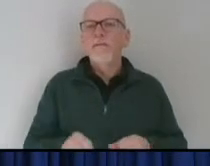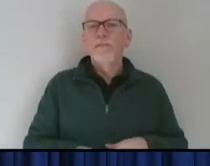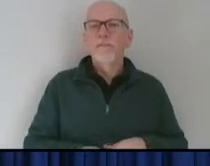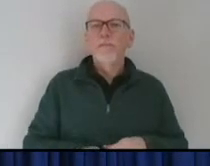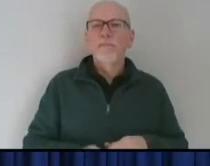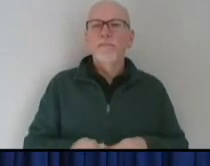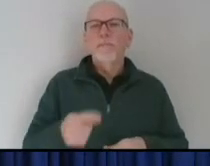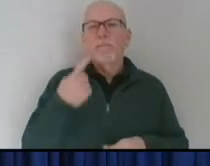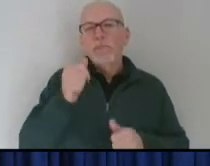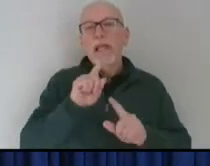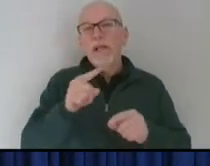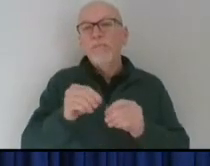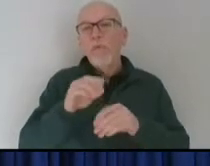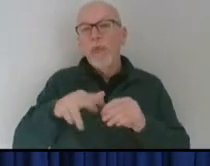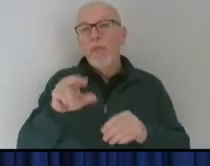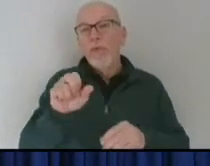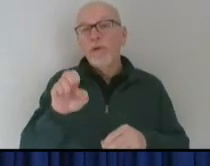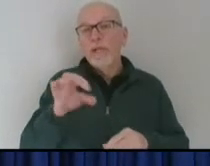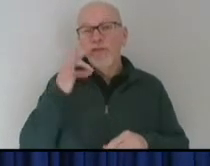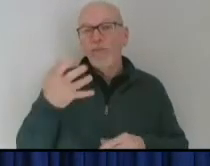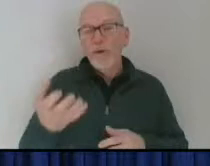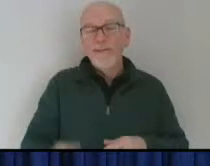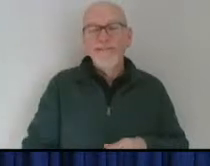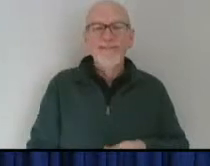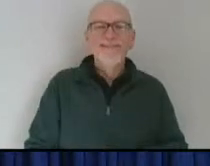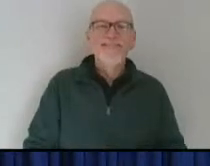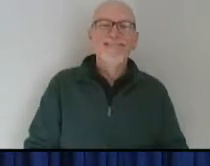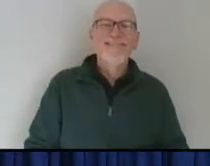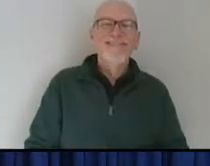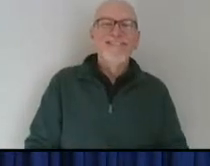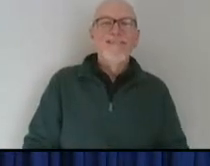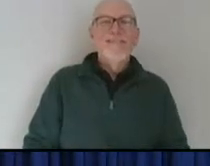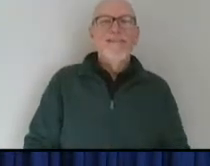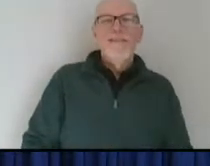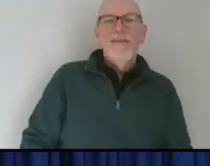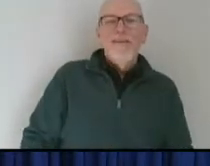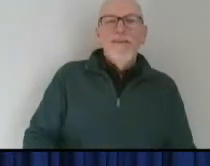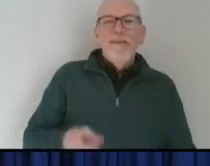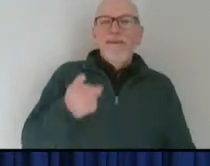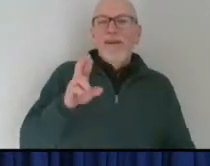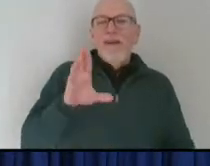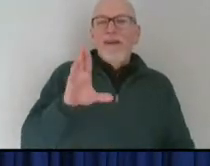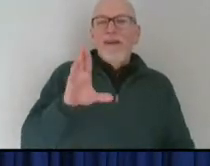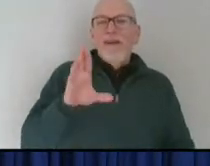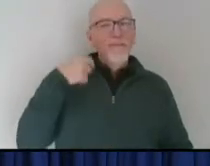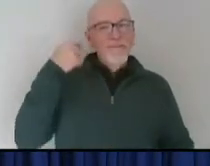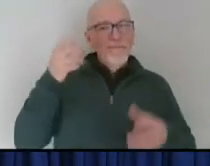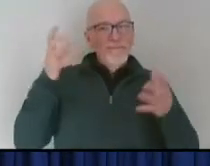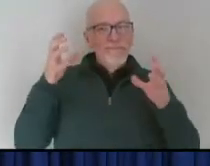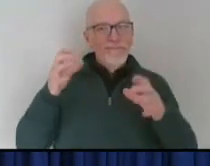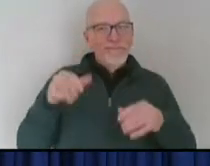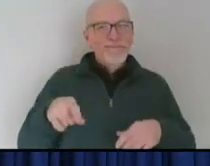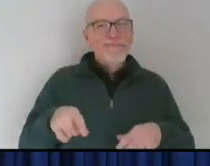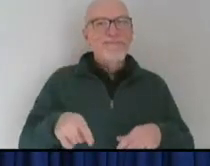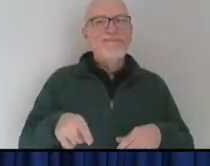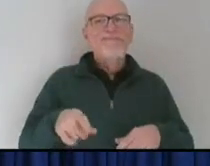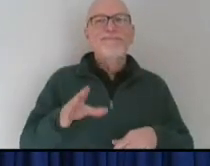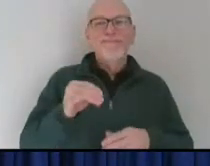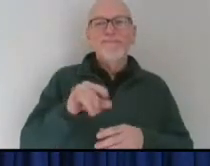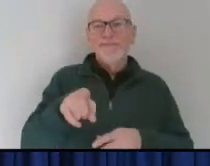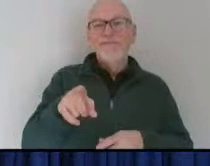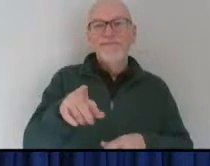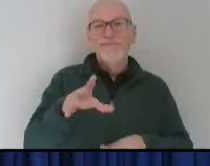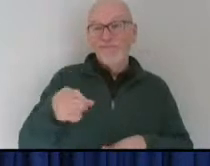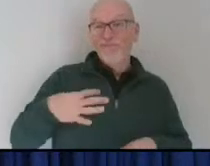30 seconds if you need it. Well, yeah, Dr. Box, you're more than just a basketball fan. You're it's now the job. I'm volunteering,